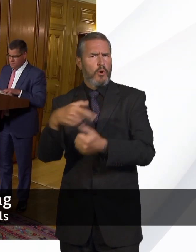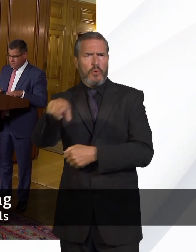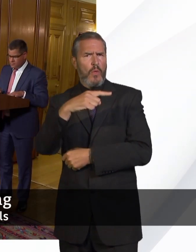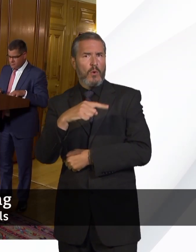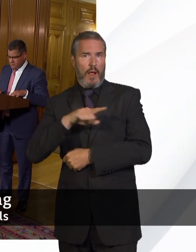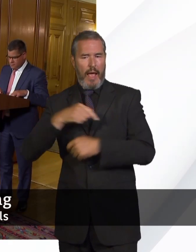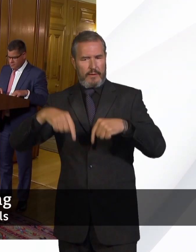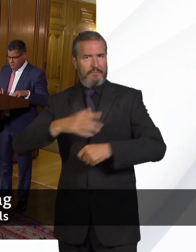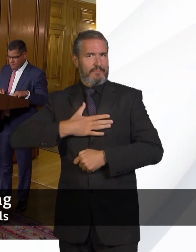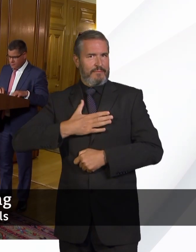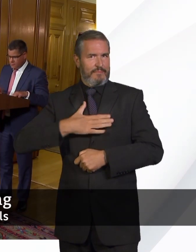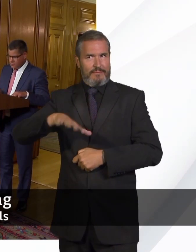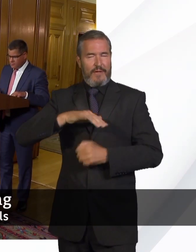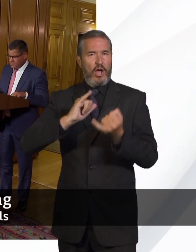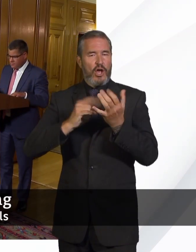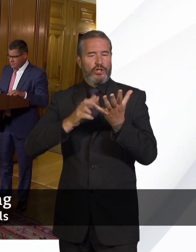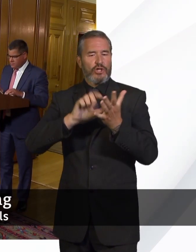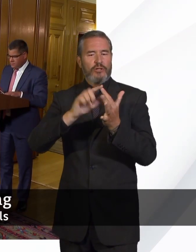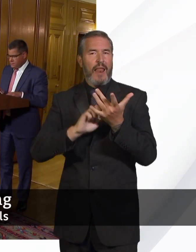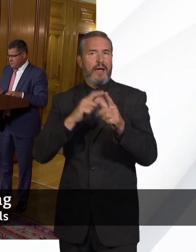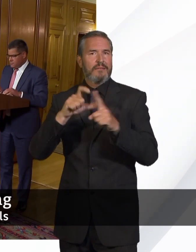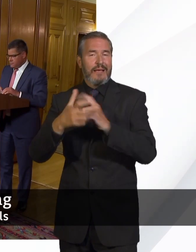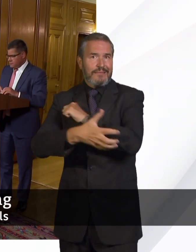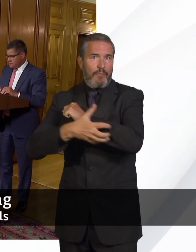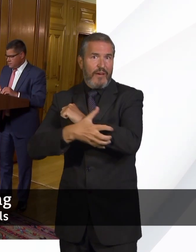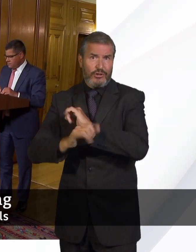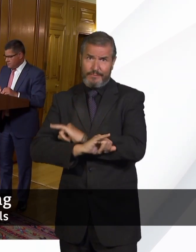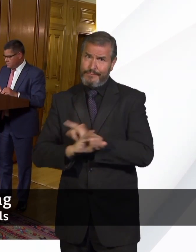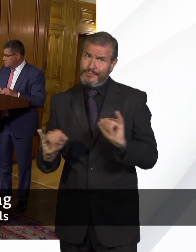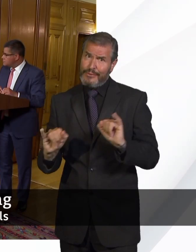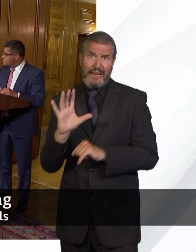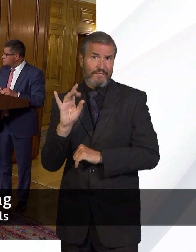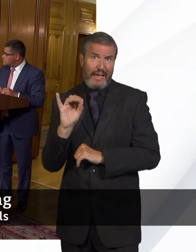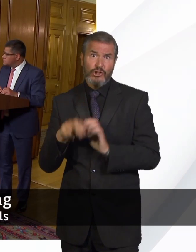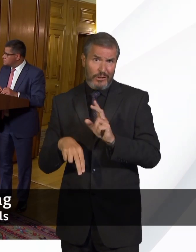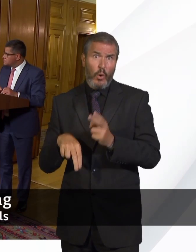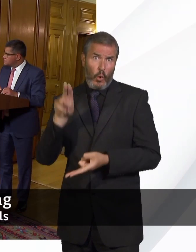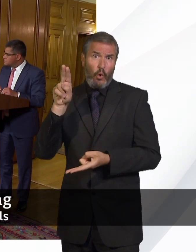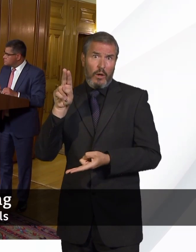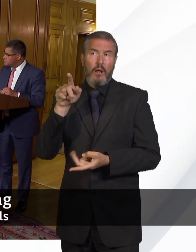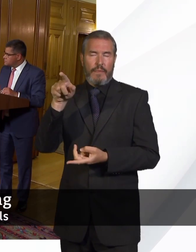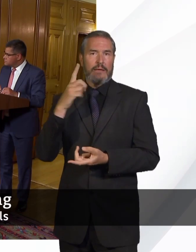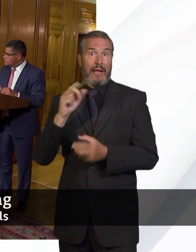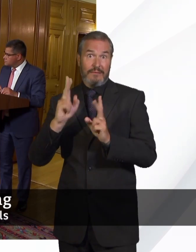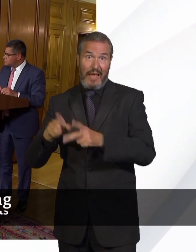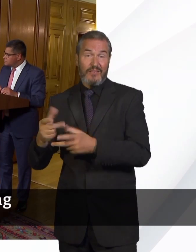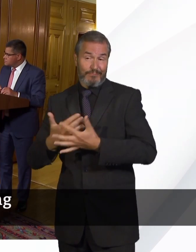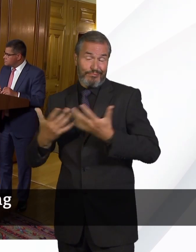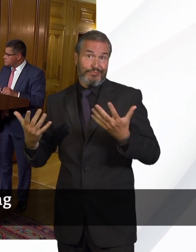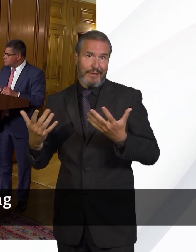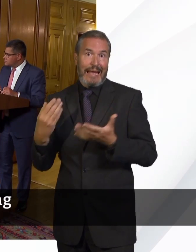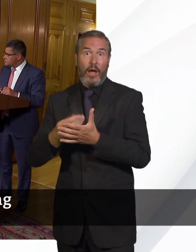like Sunderland, that has high levels of deprivation and have experienced high infection rates, a large number of deaths and a big